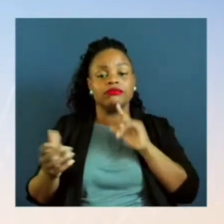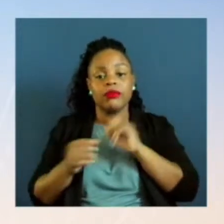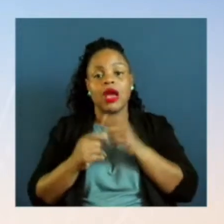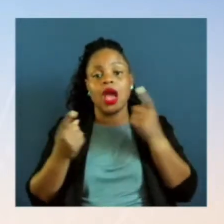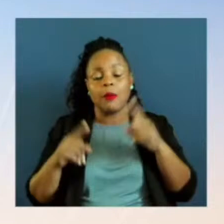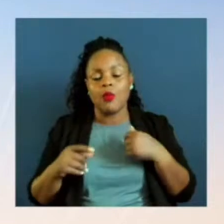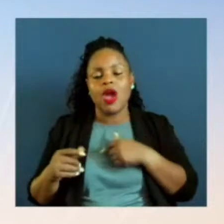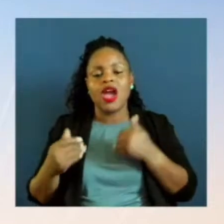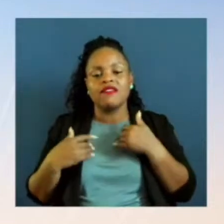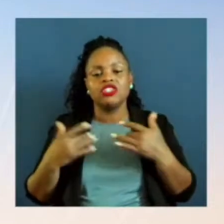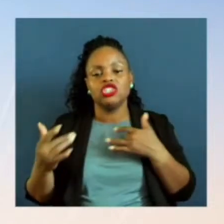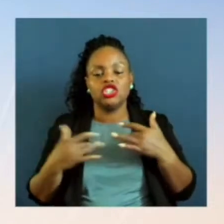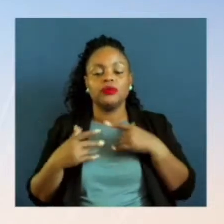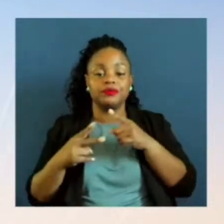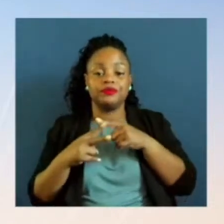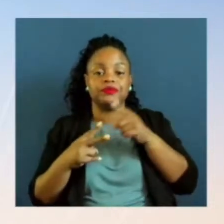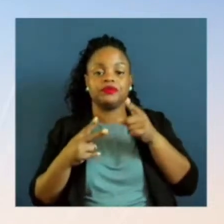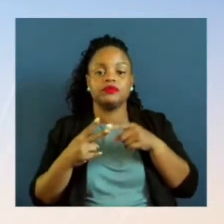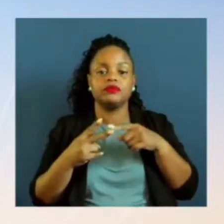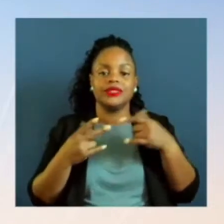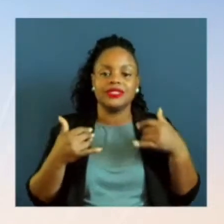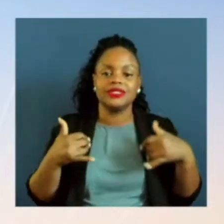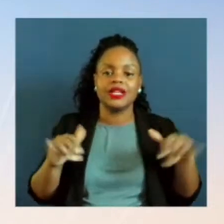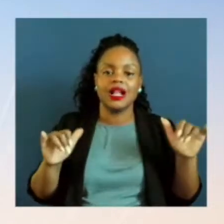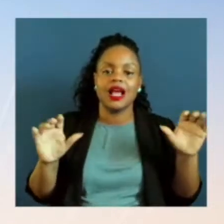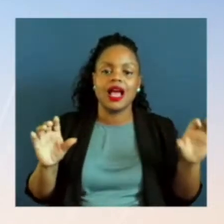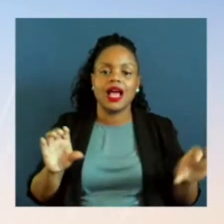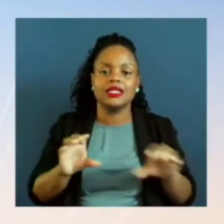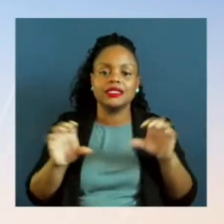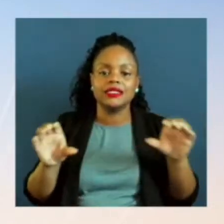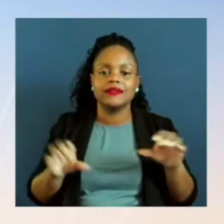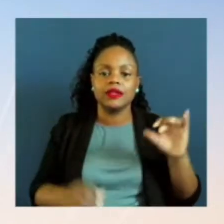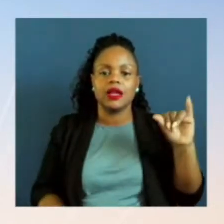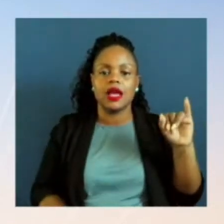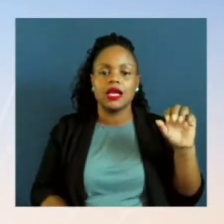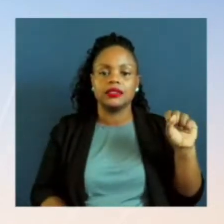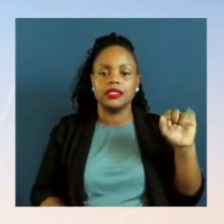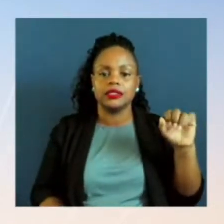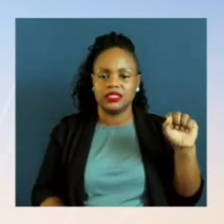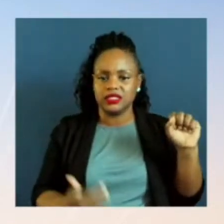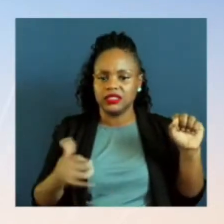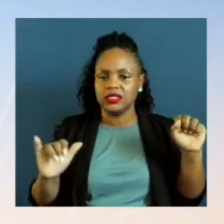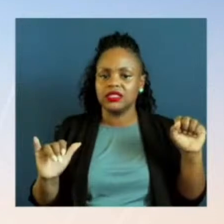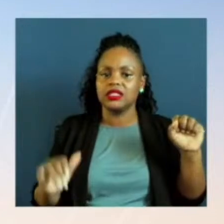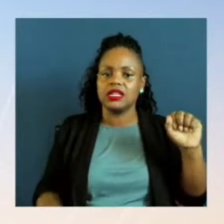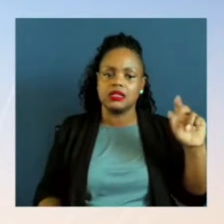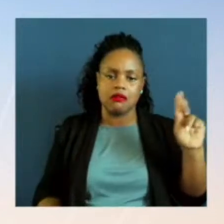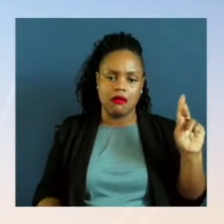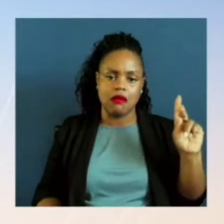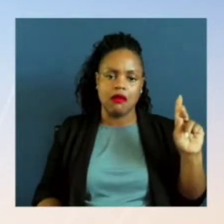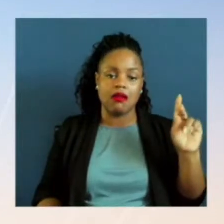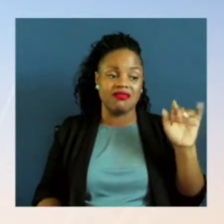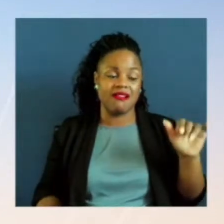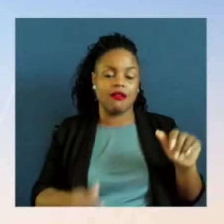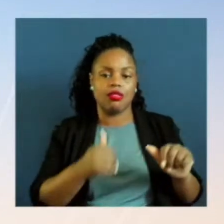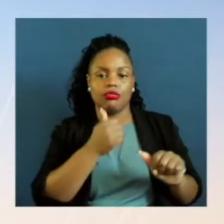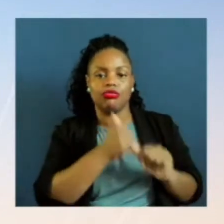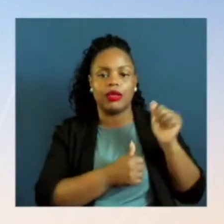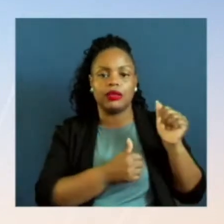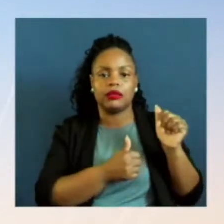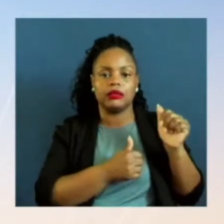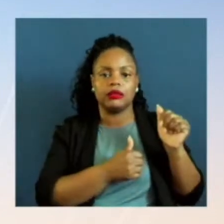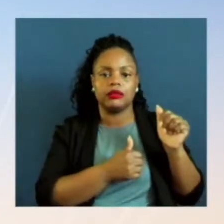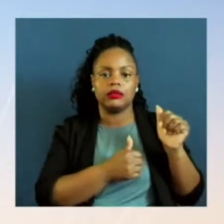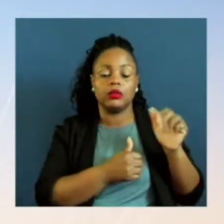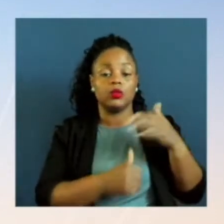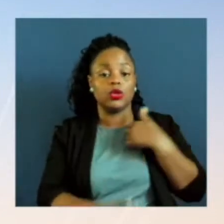there continue to be active ISIS-K threats, and there's also a question of where these flights go, where they land. We know ISIS-K has a keen interest in